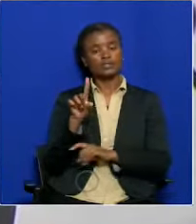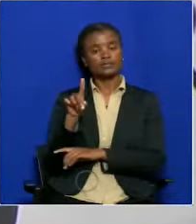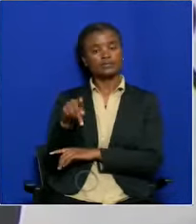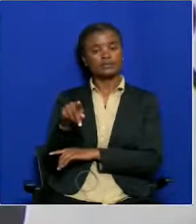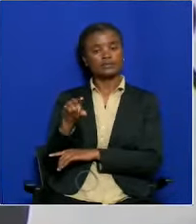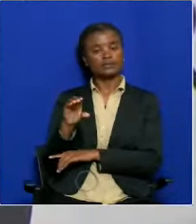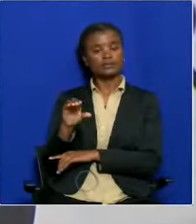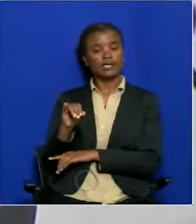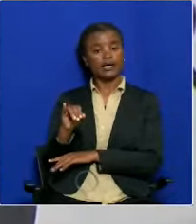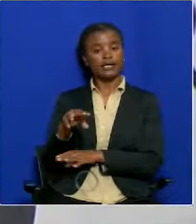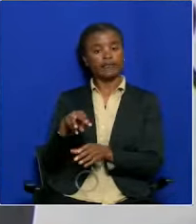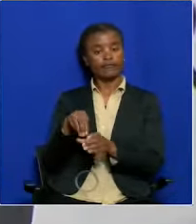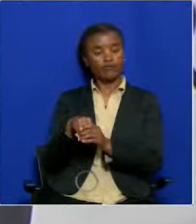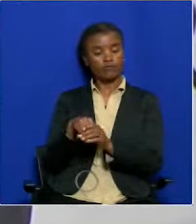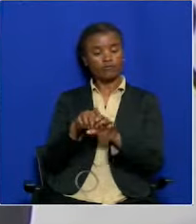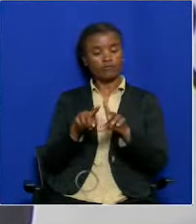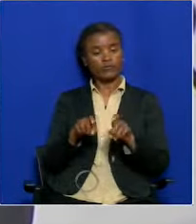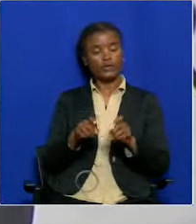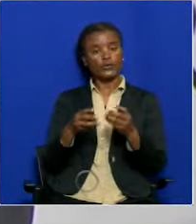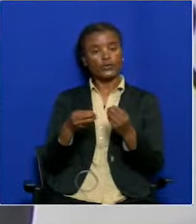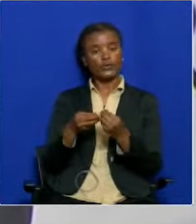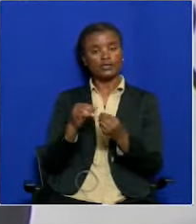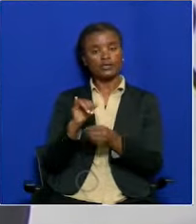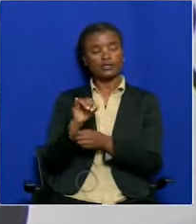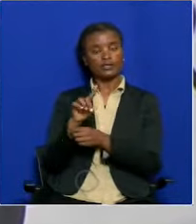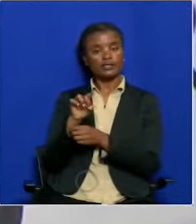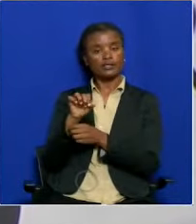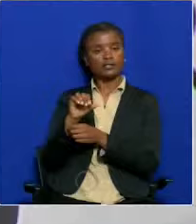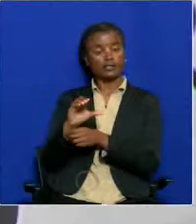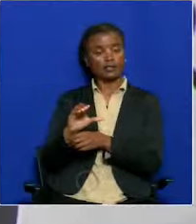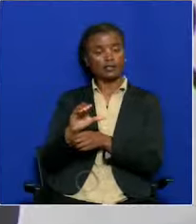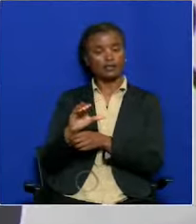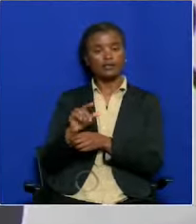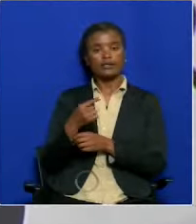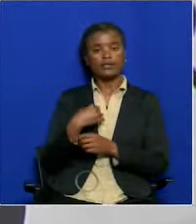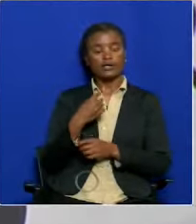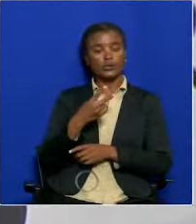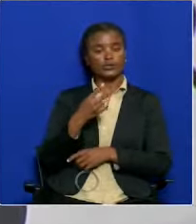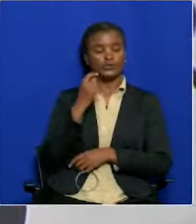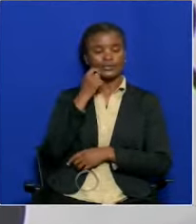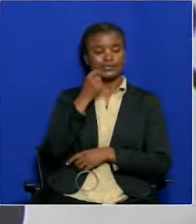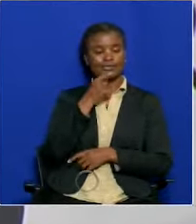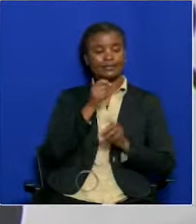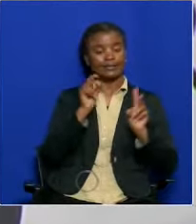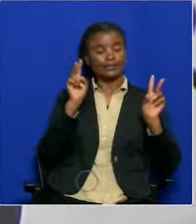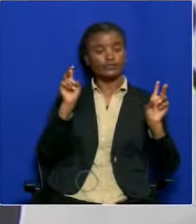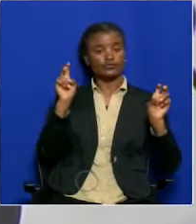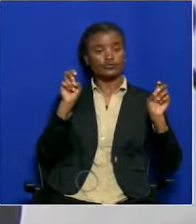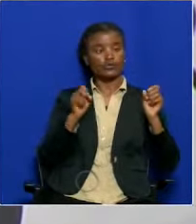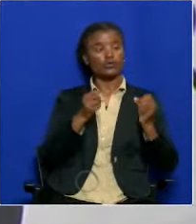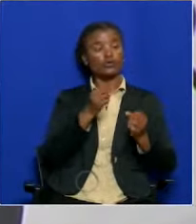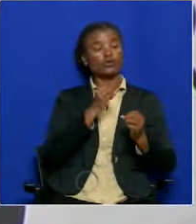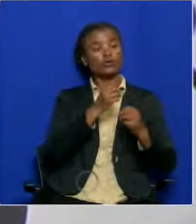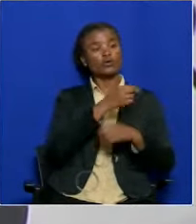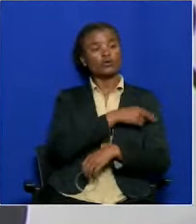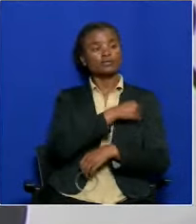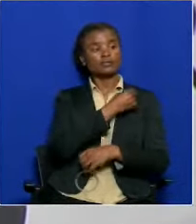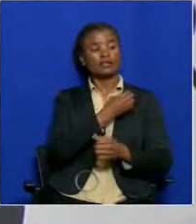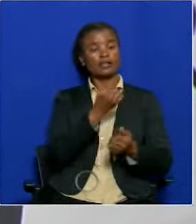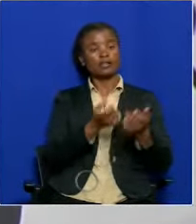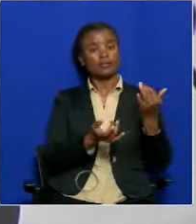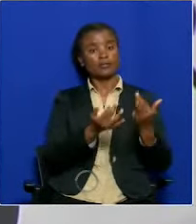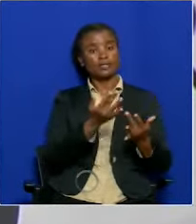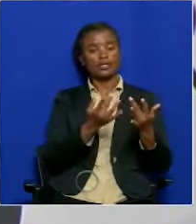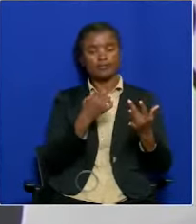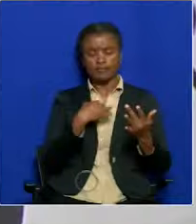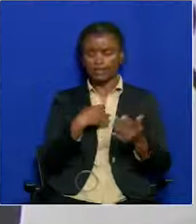IDEC. And I said, the issue of the burning of the hospital, I was personally involved. And then we